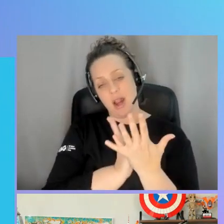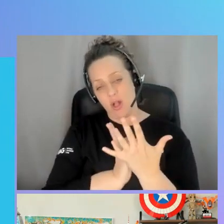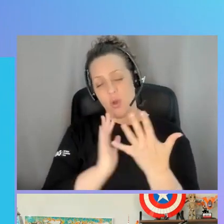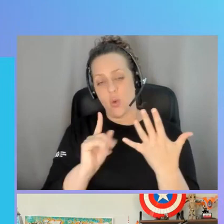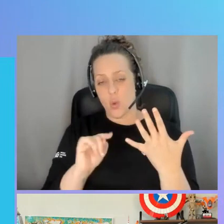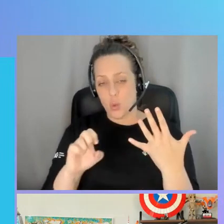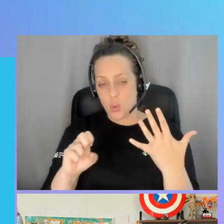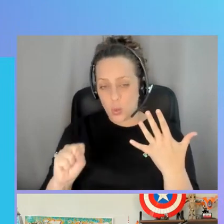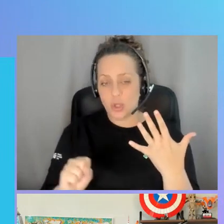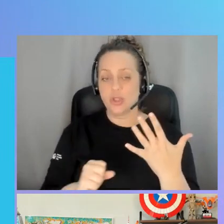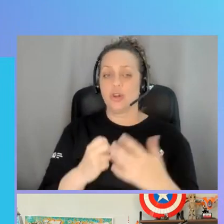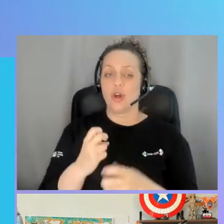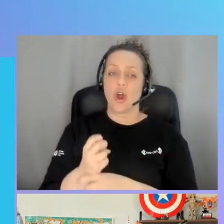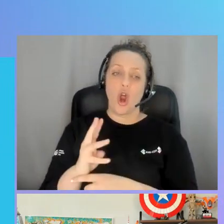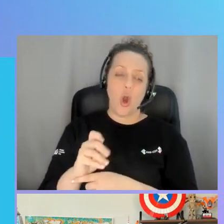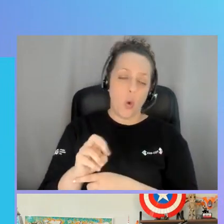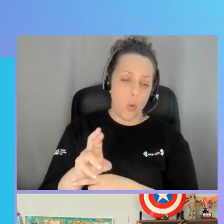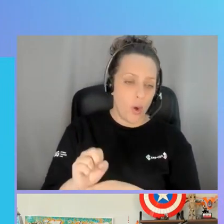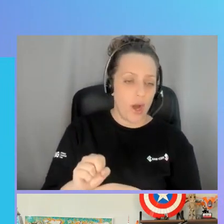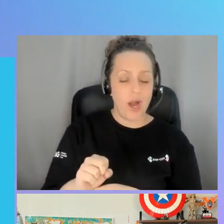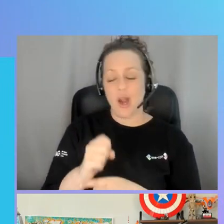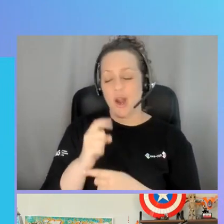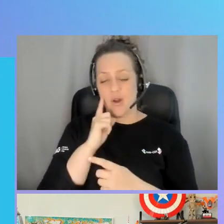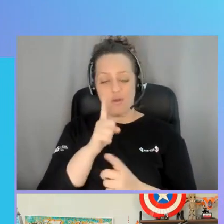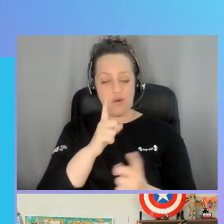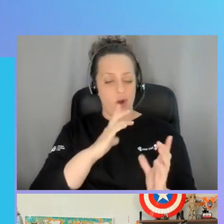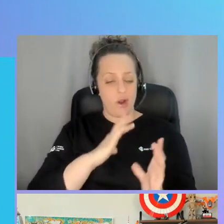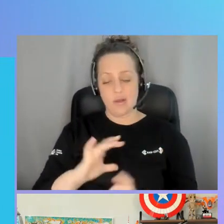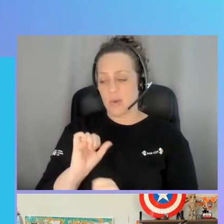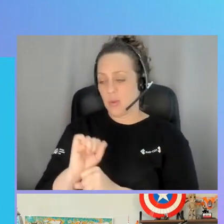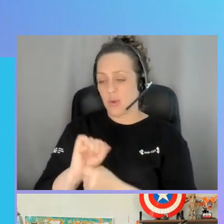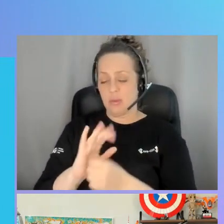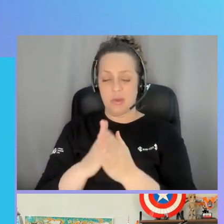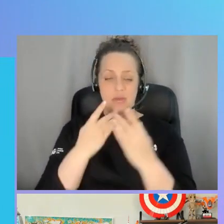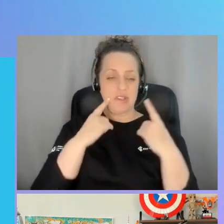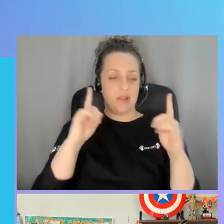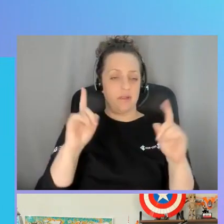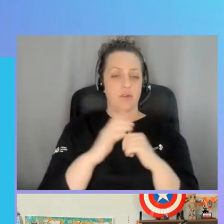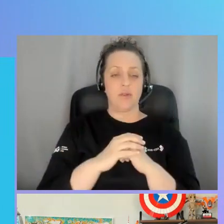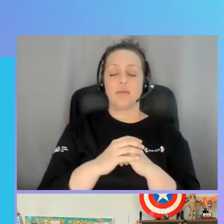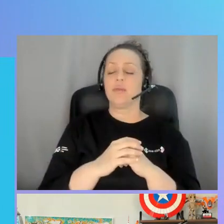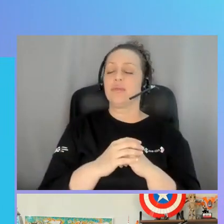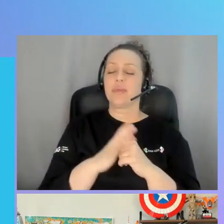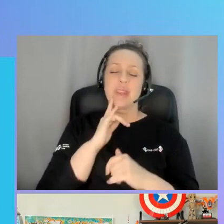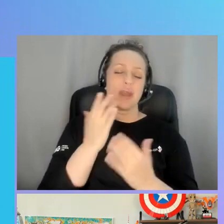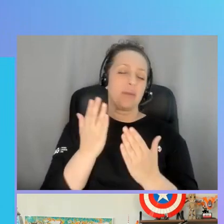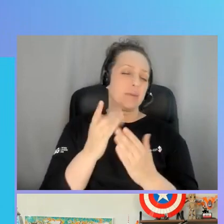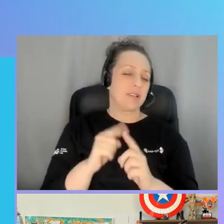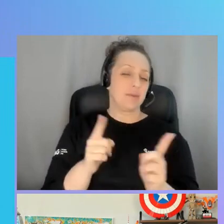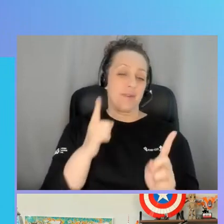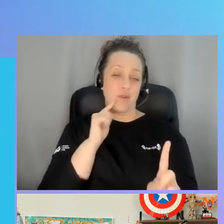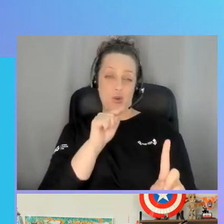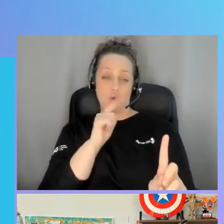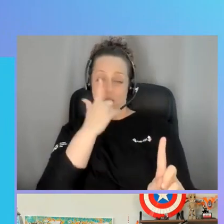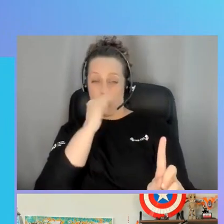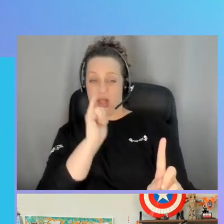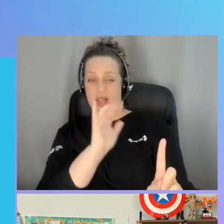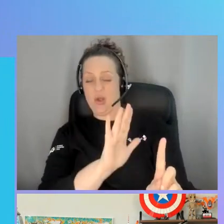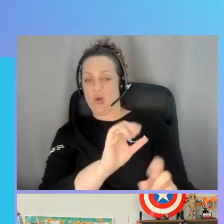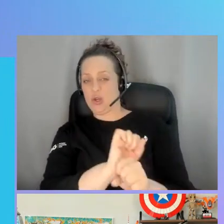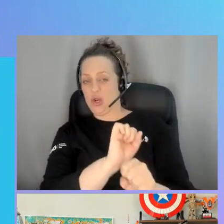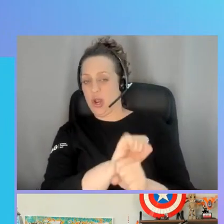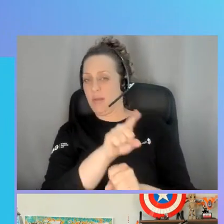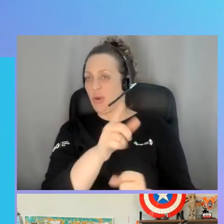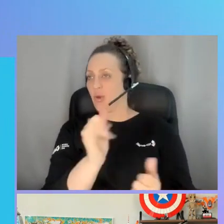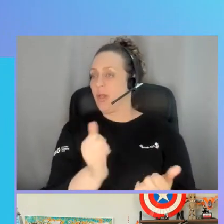and services to make our employees and customers successful. But that may be something different for you, right? Maybe you sit in